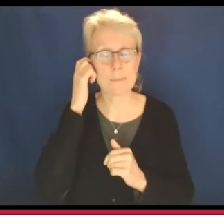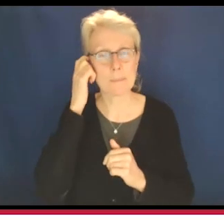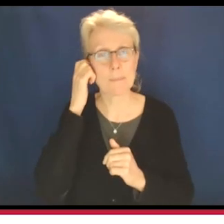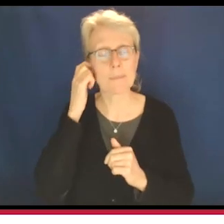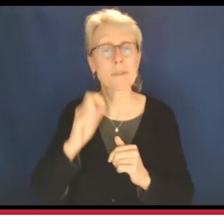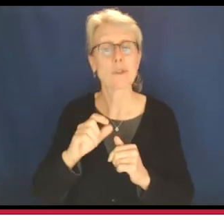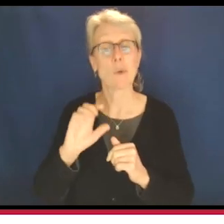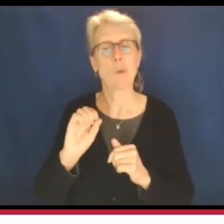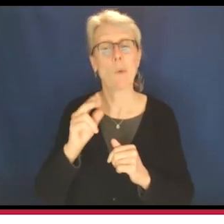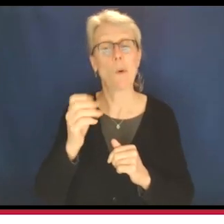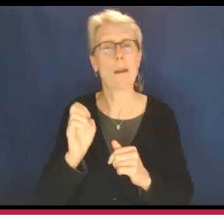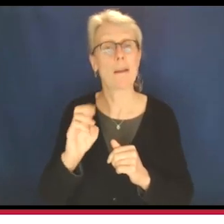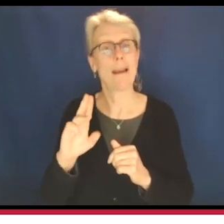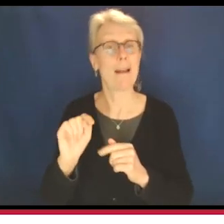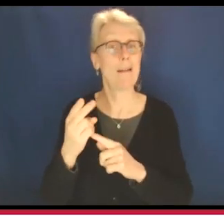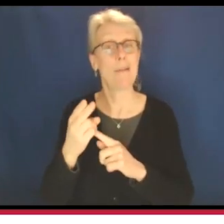theme of this